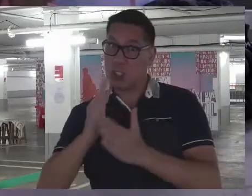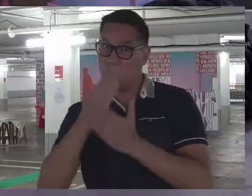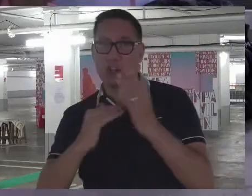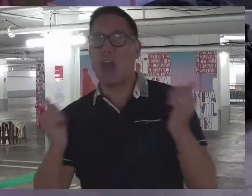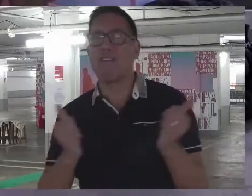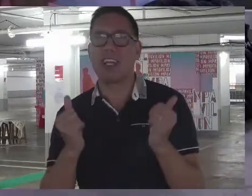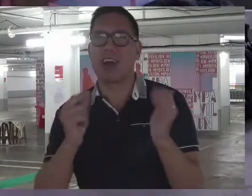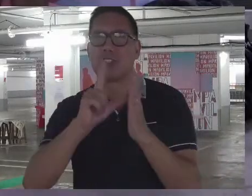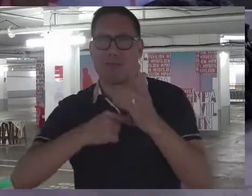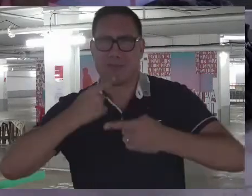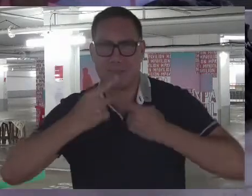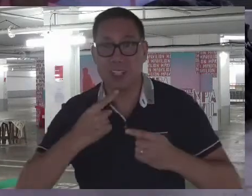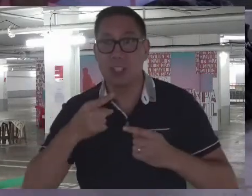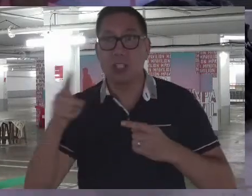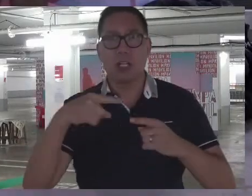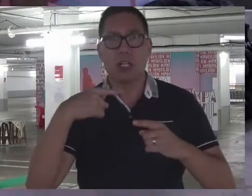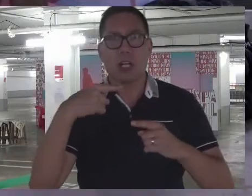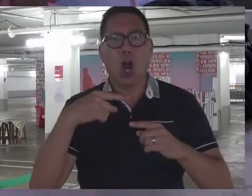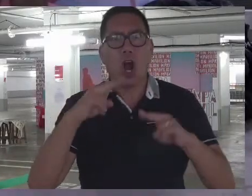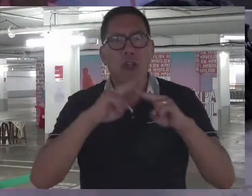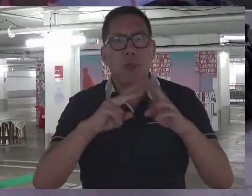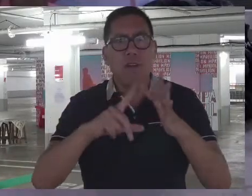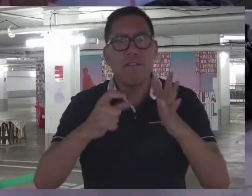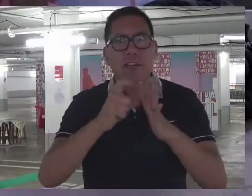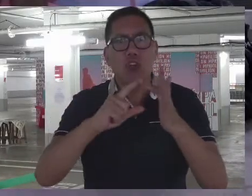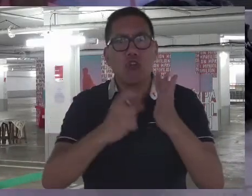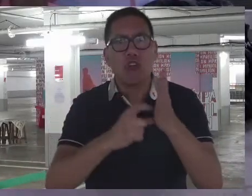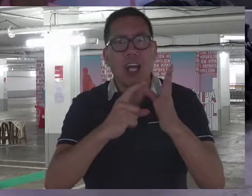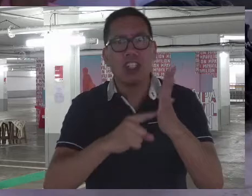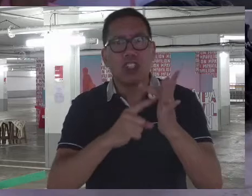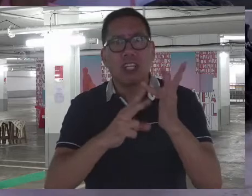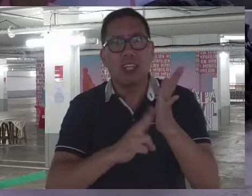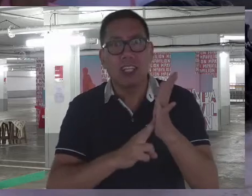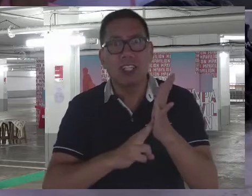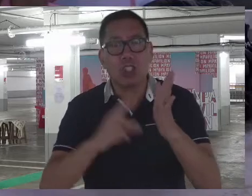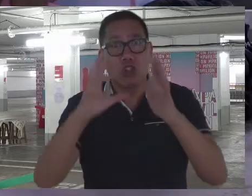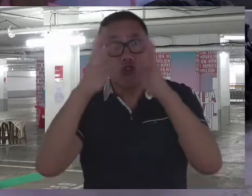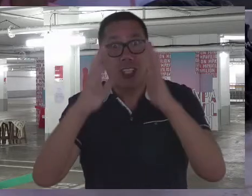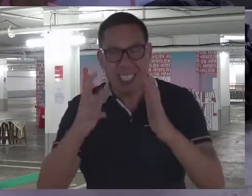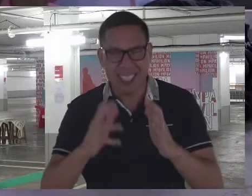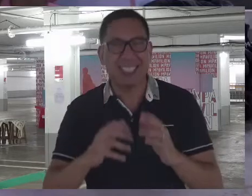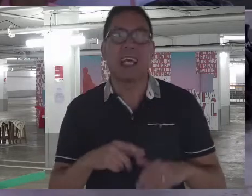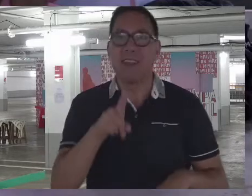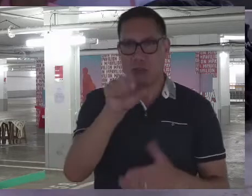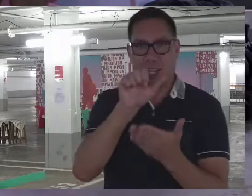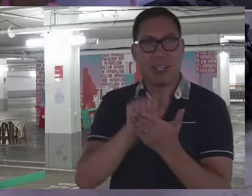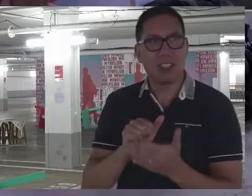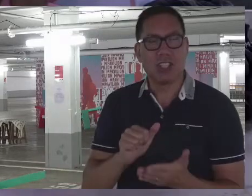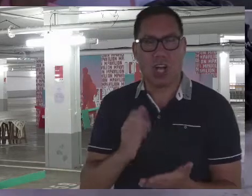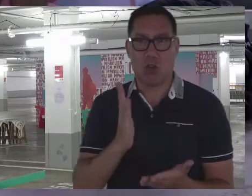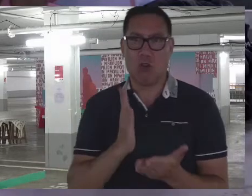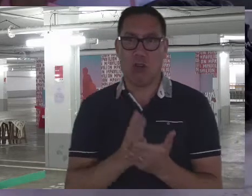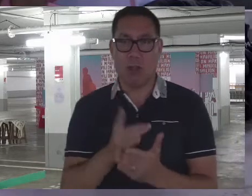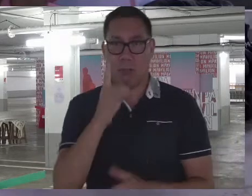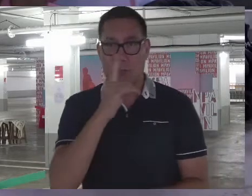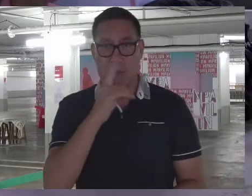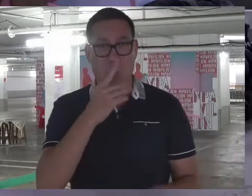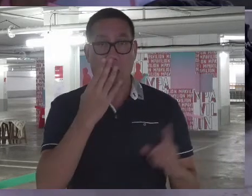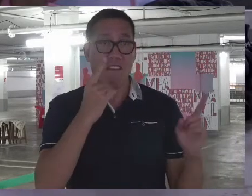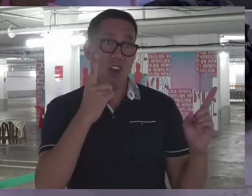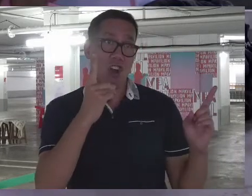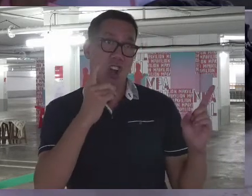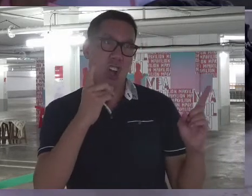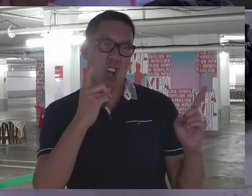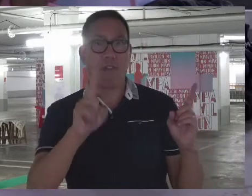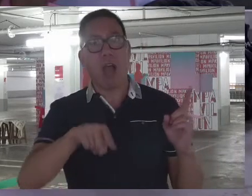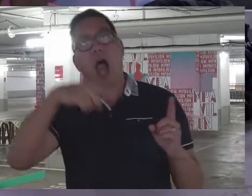brief, it's the Federation tree? Yeah, the Federation Oak. tree, yeah. It was a bit gnarly, so often people photograph the